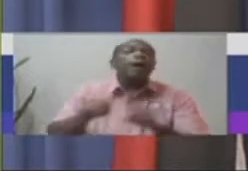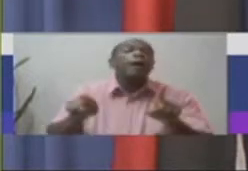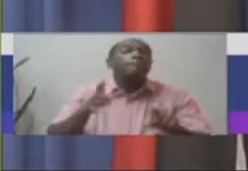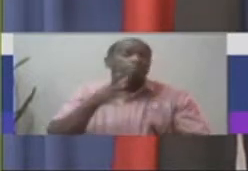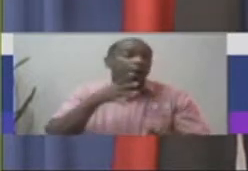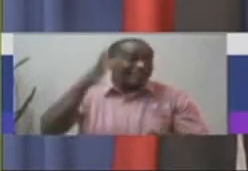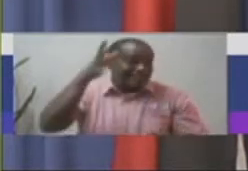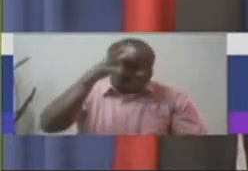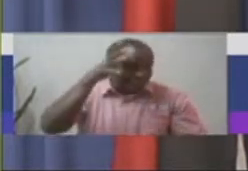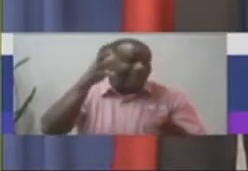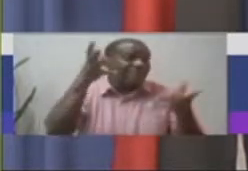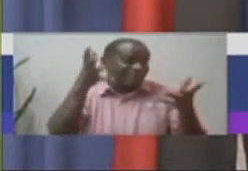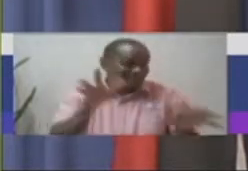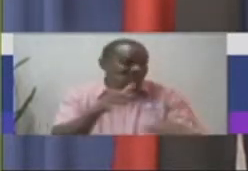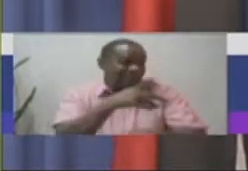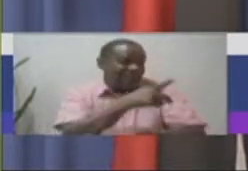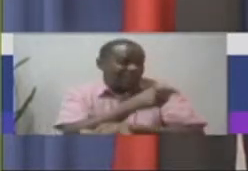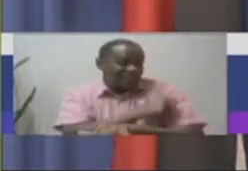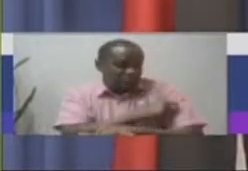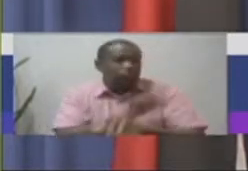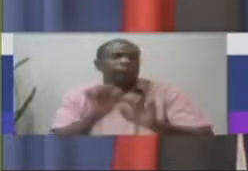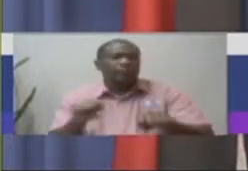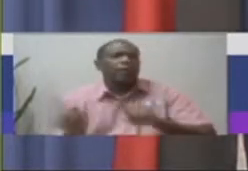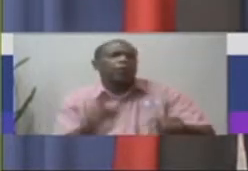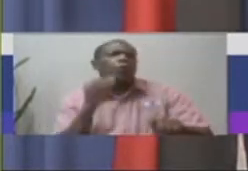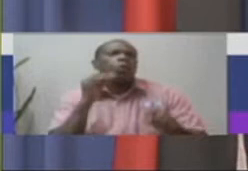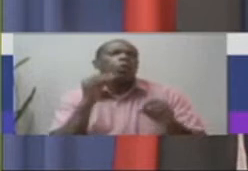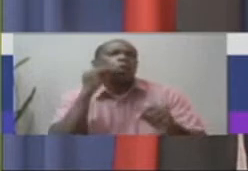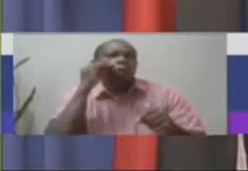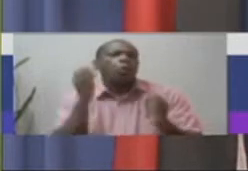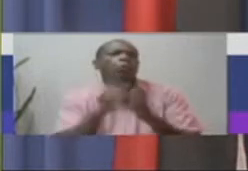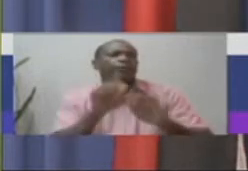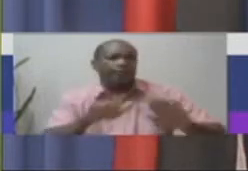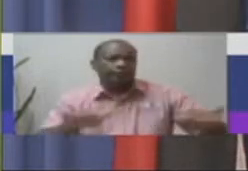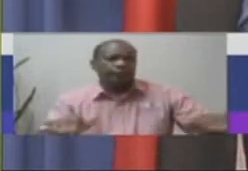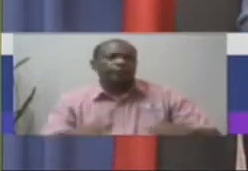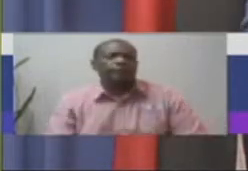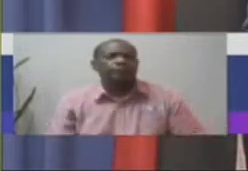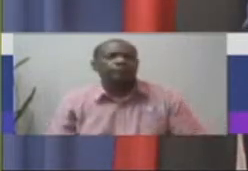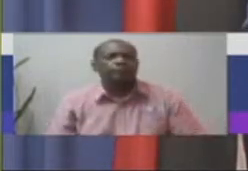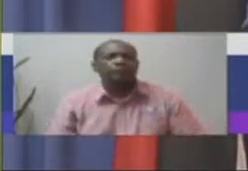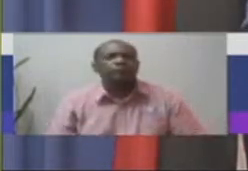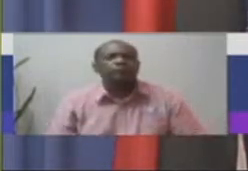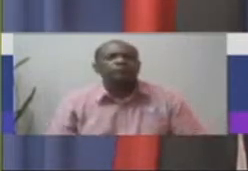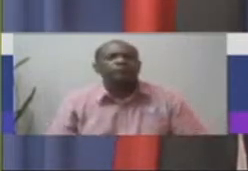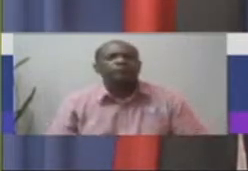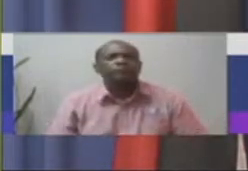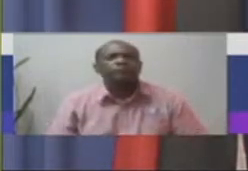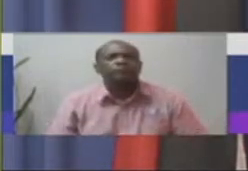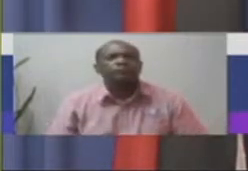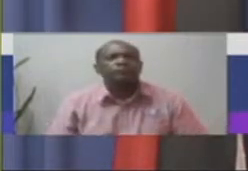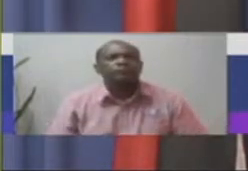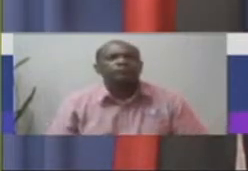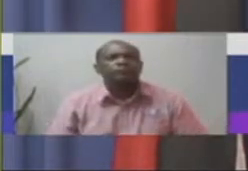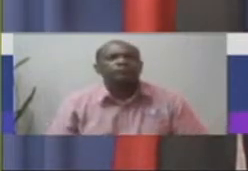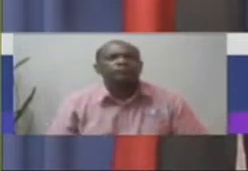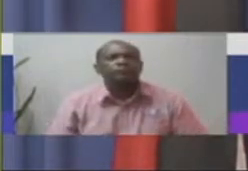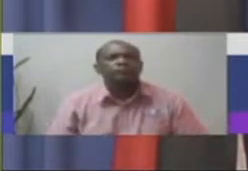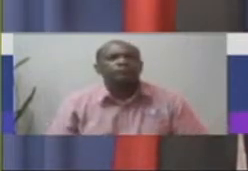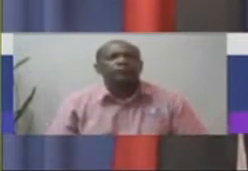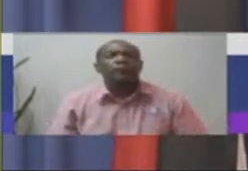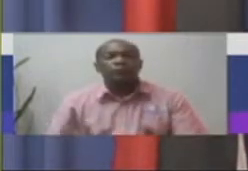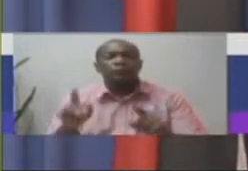you will get a bit more information from Caribbean Airlines and from the relevant ministry about, we are aiming